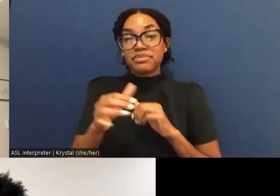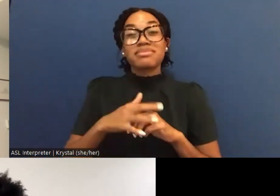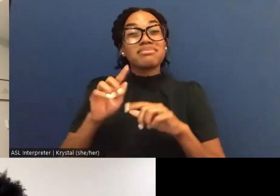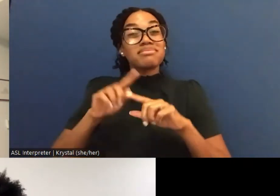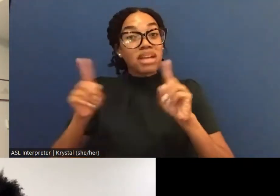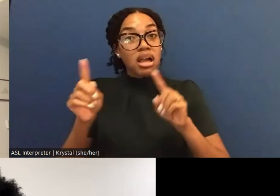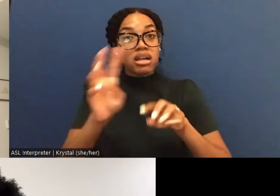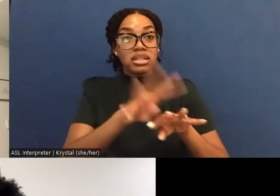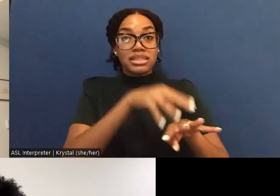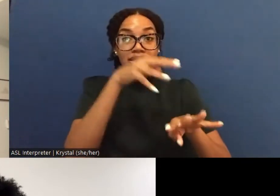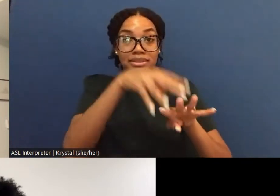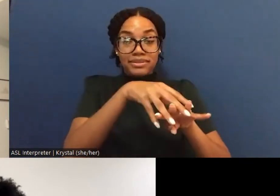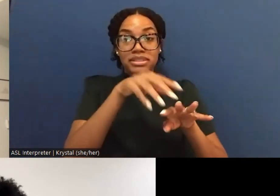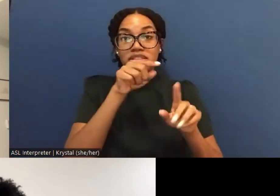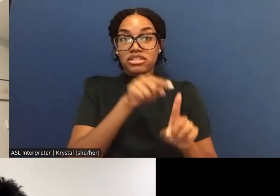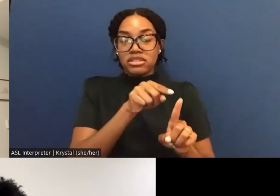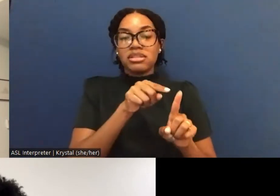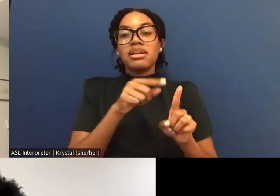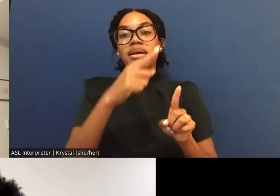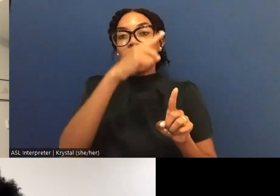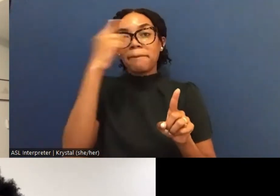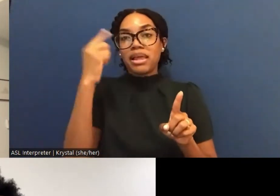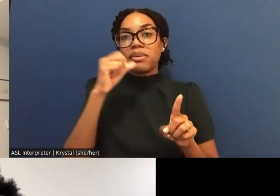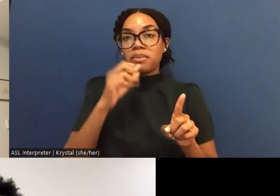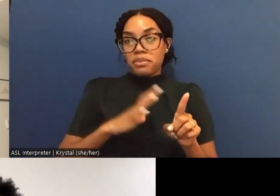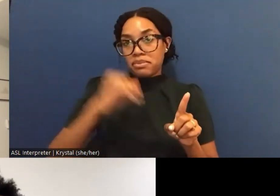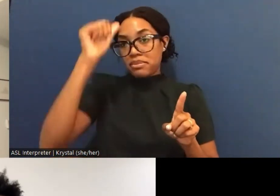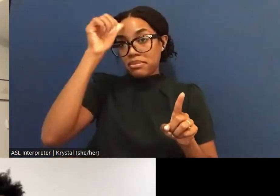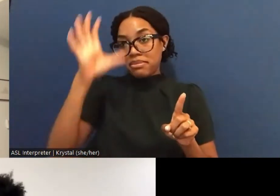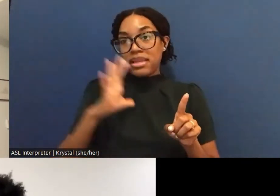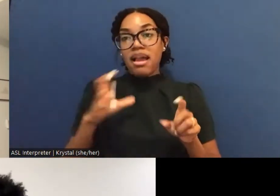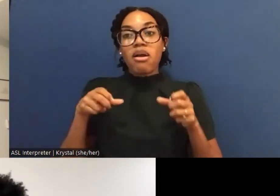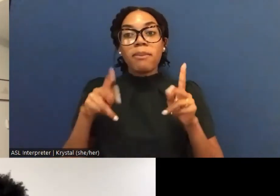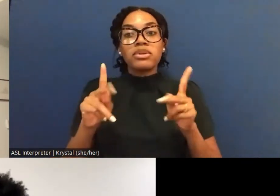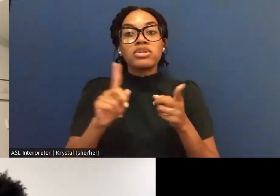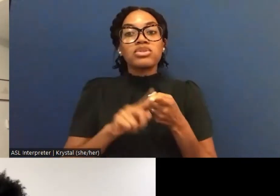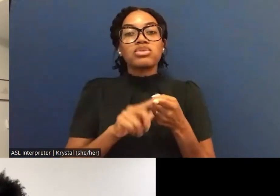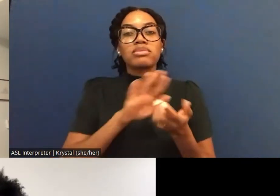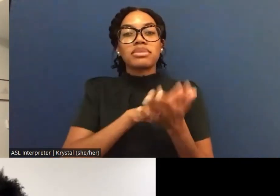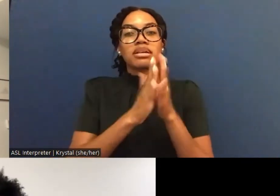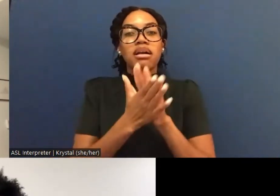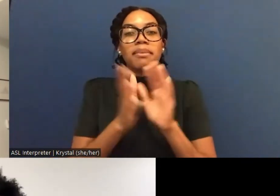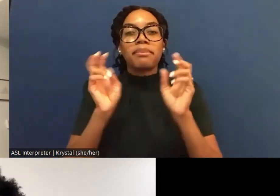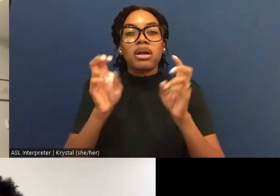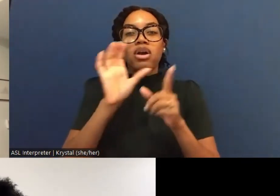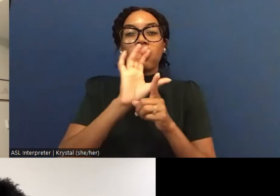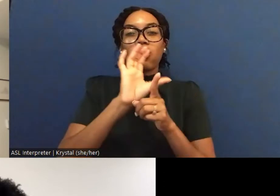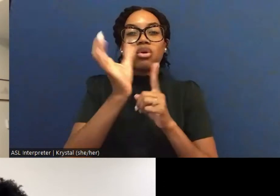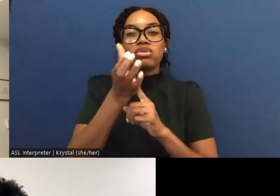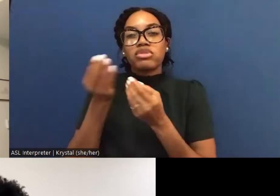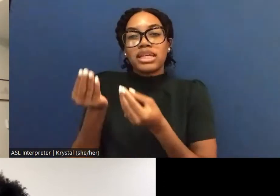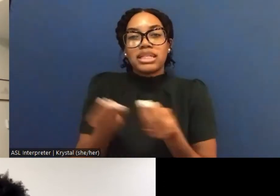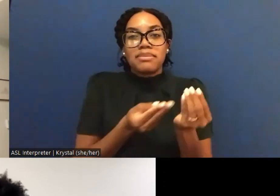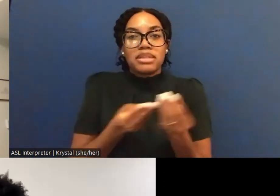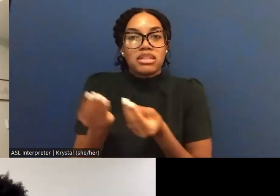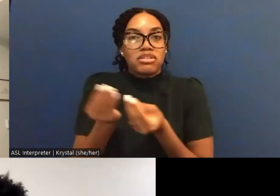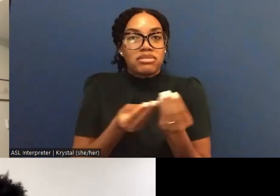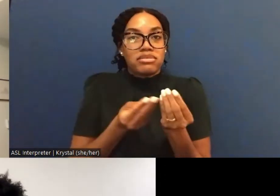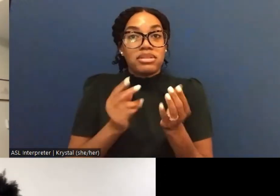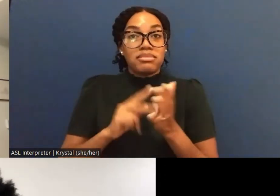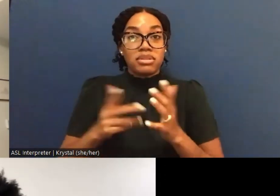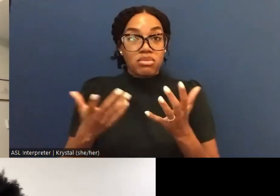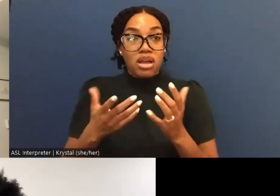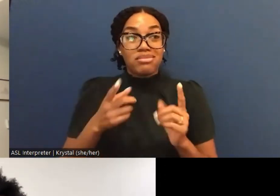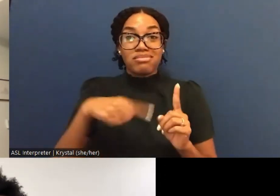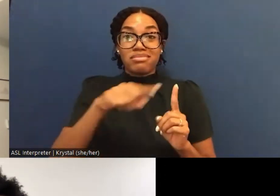the opportunity to serve as what we historians would call cultural intermediaries. And so they speak English and many of their owners